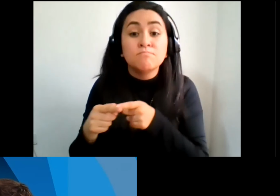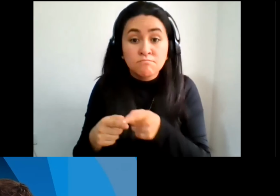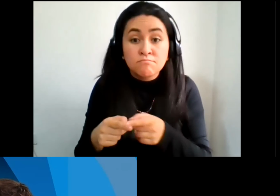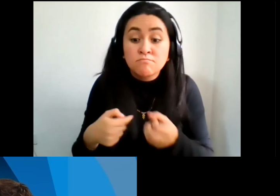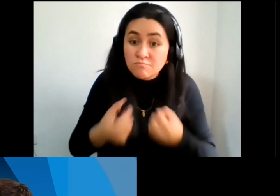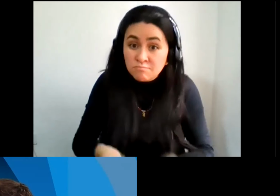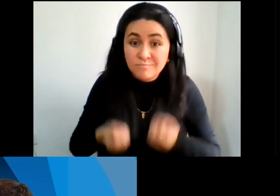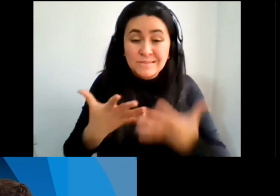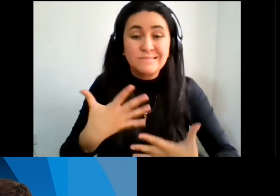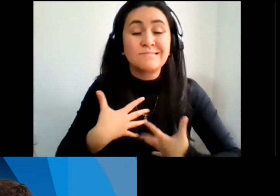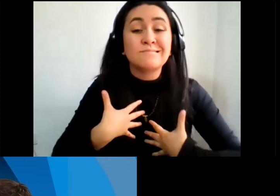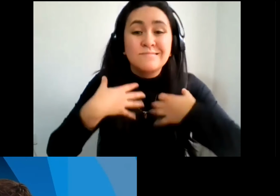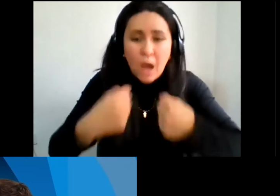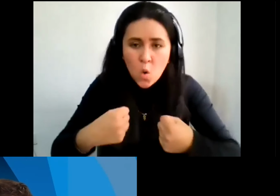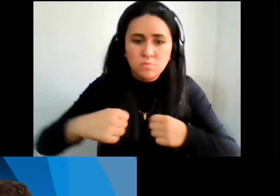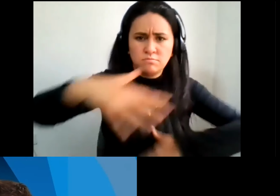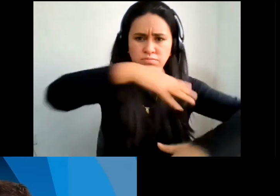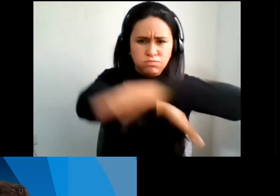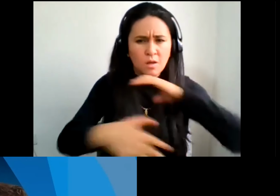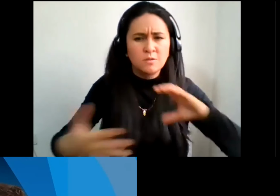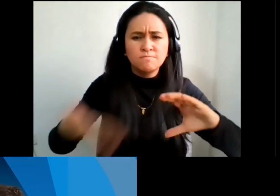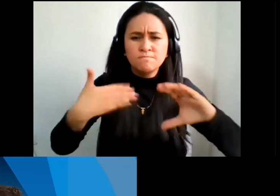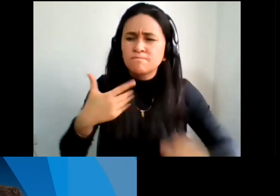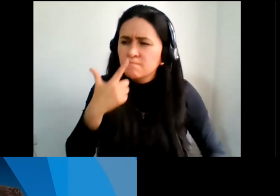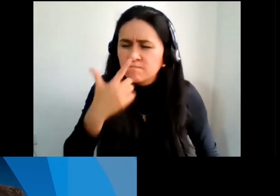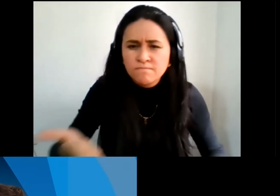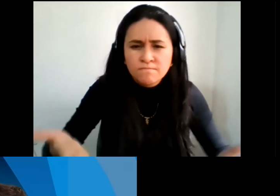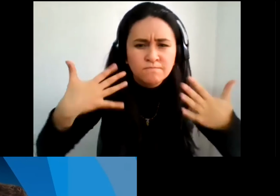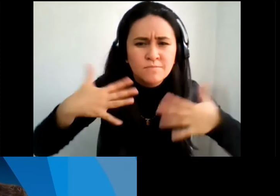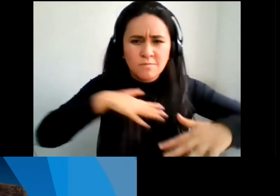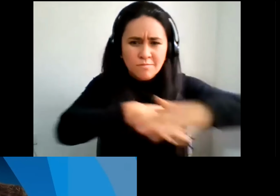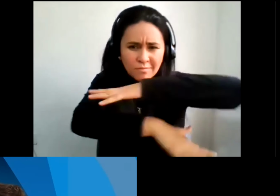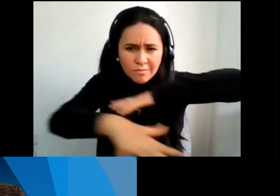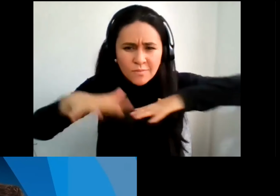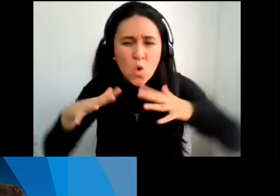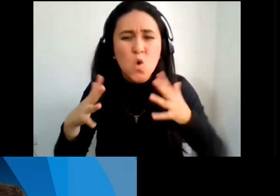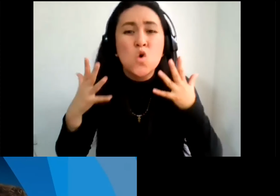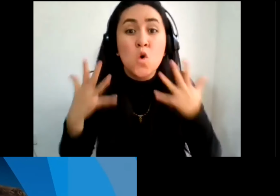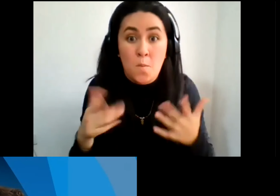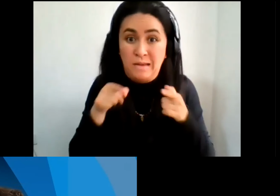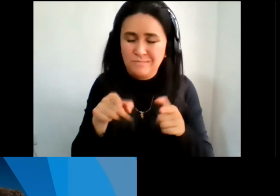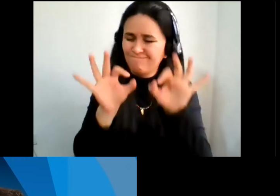the risk factors in public health and environmental health, probably